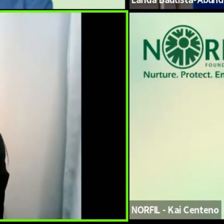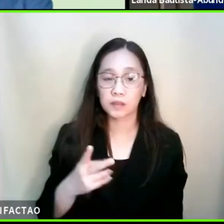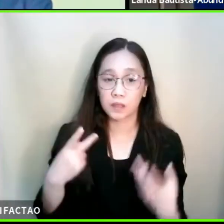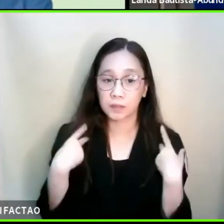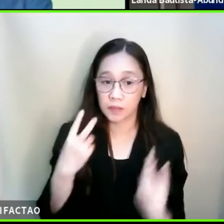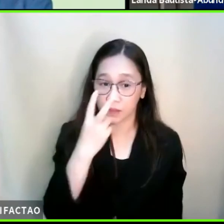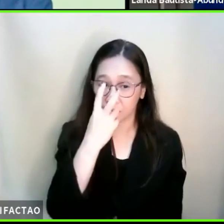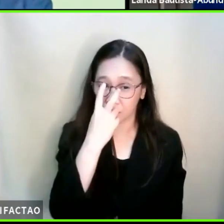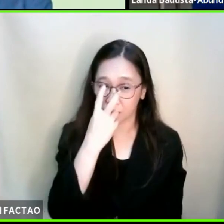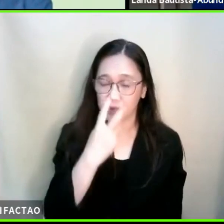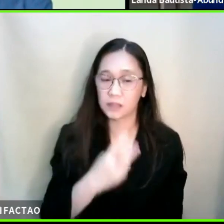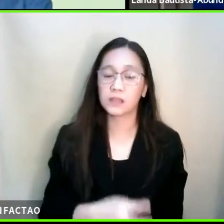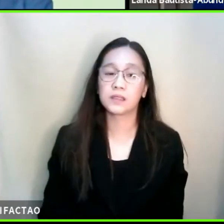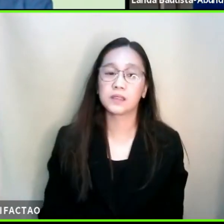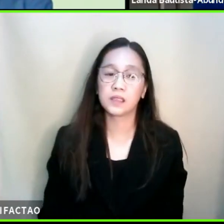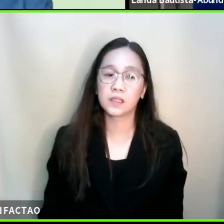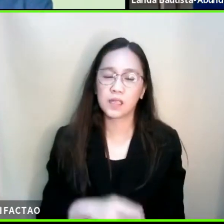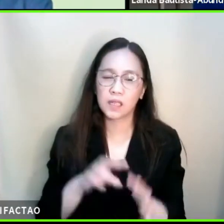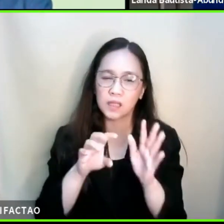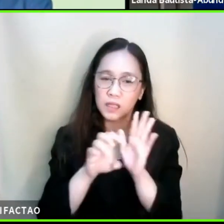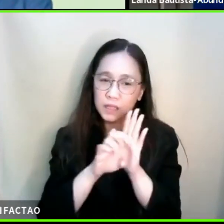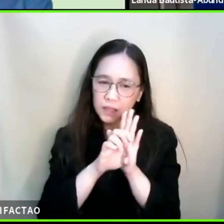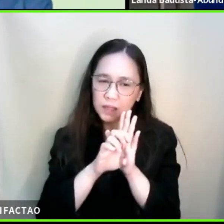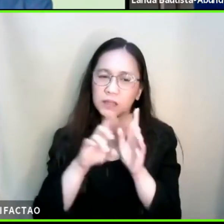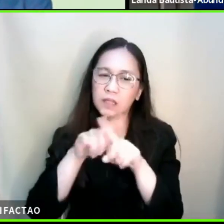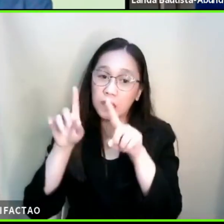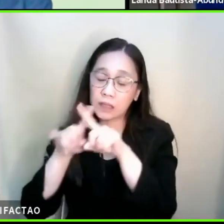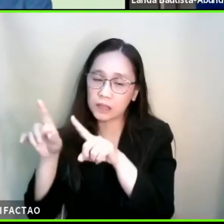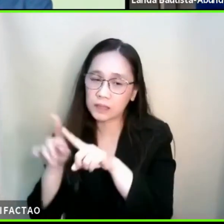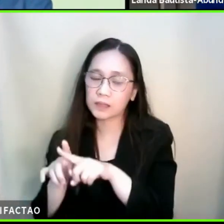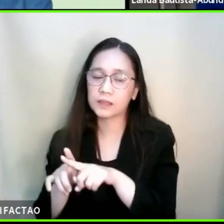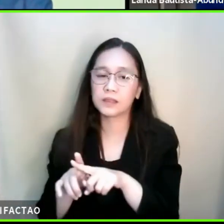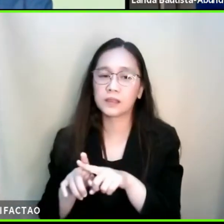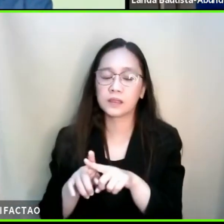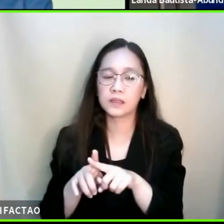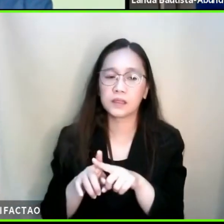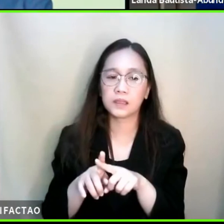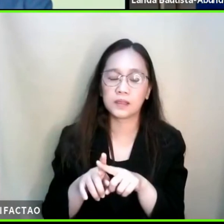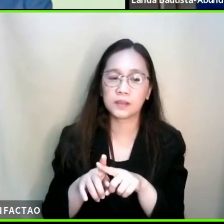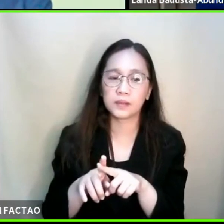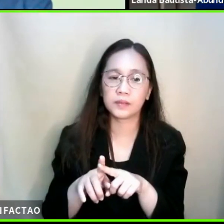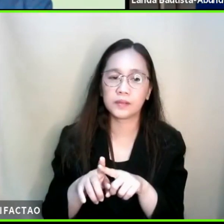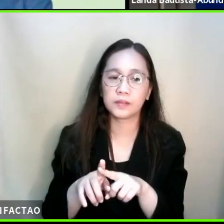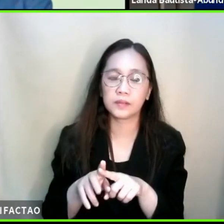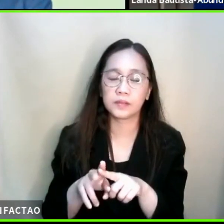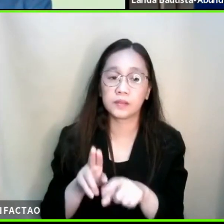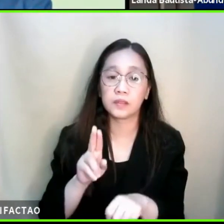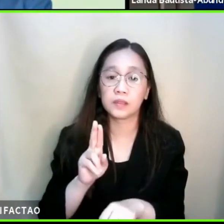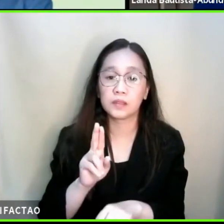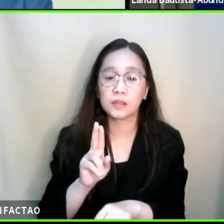no, iba't iba, like halimbawa for well, madalas they are being trained